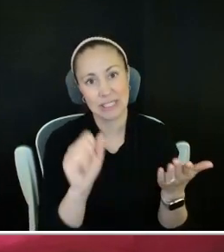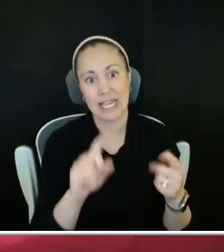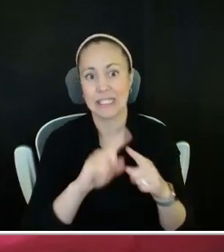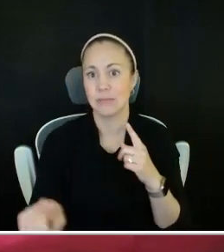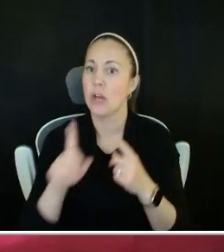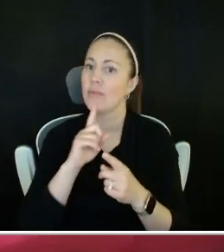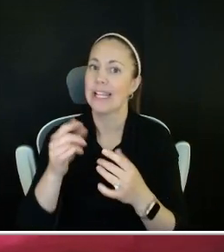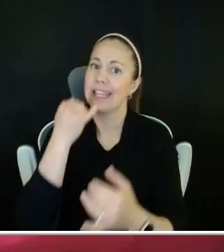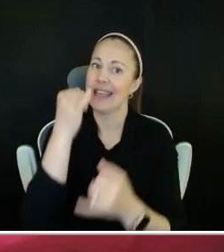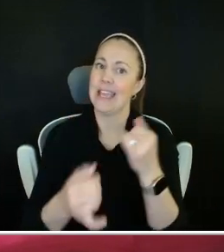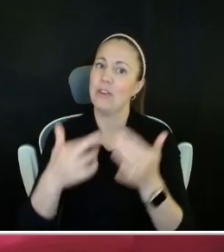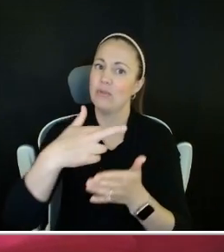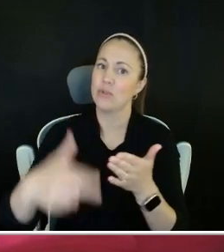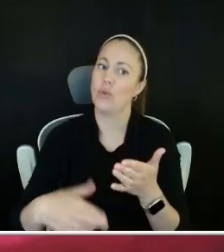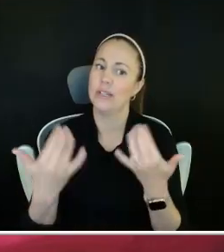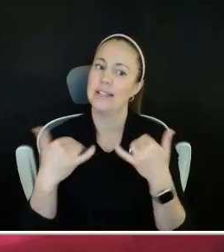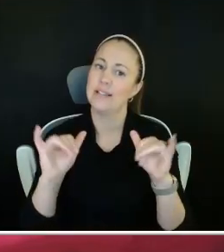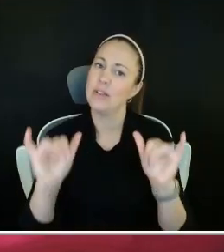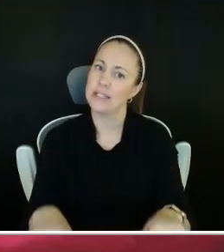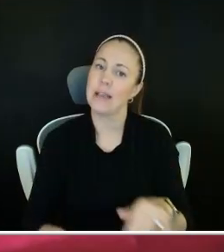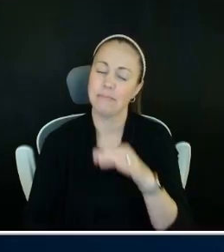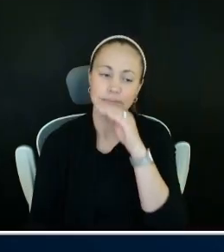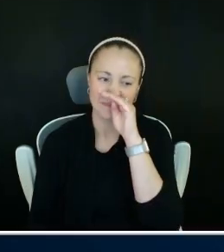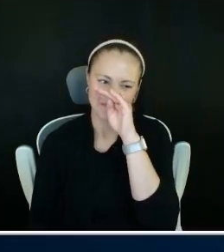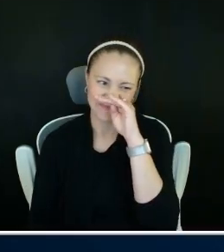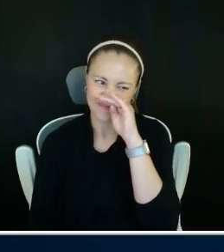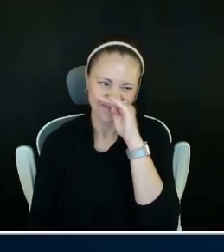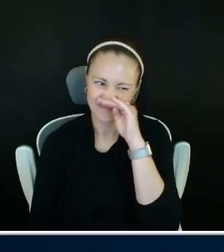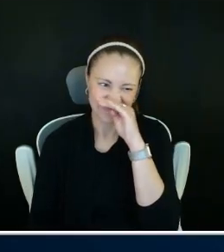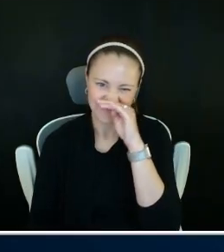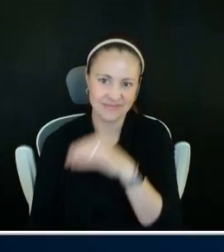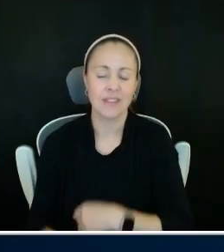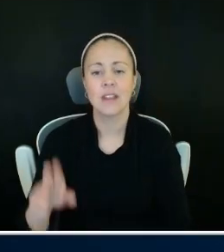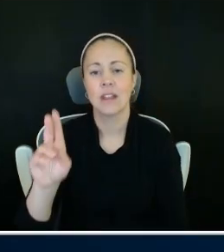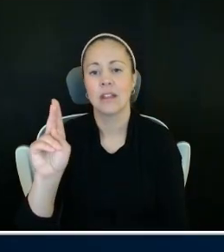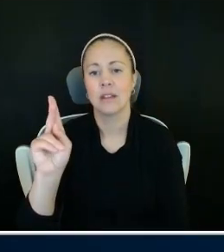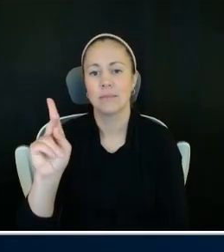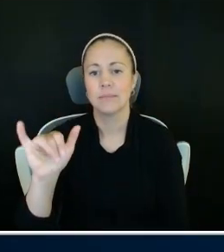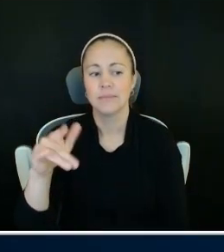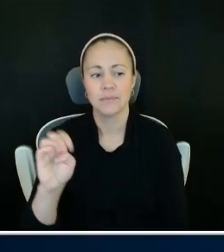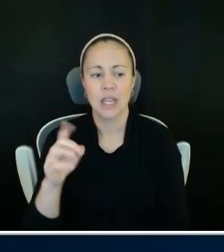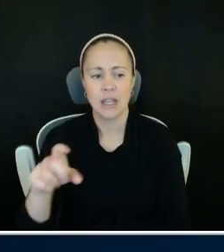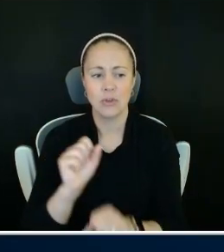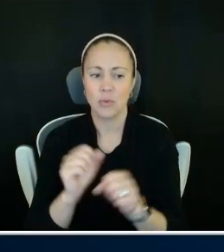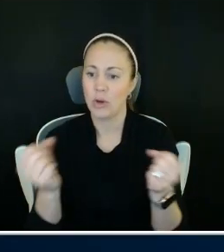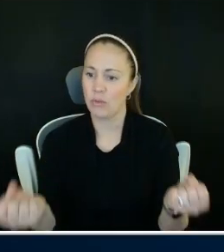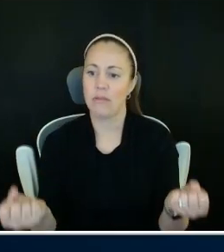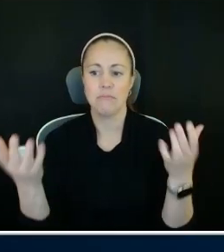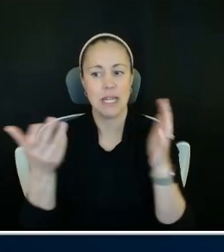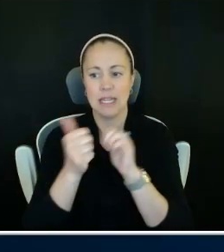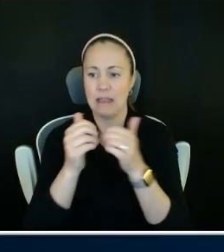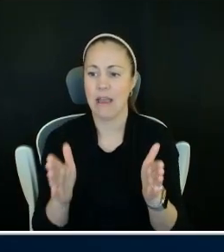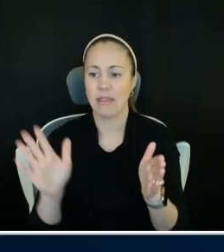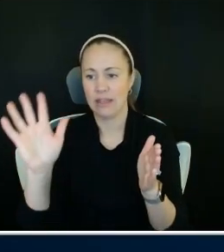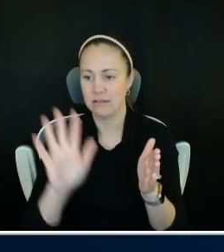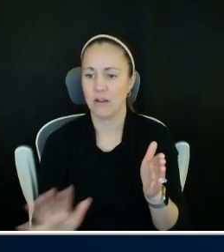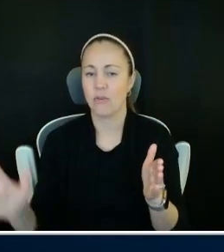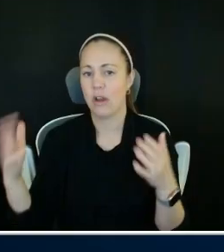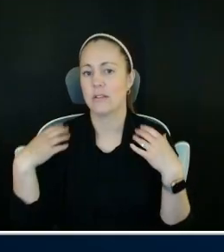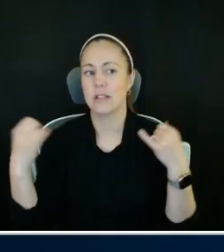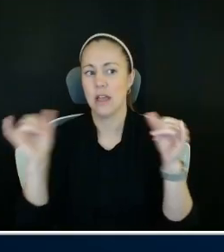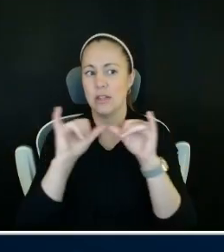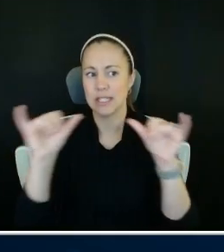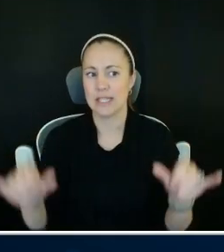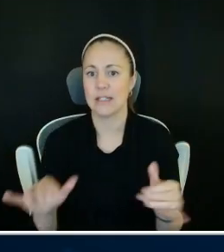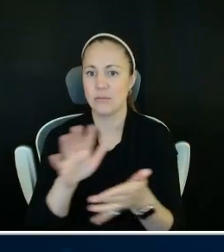same. Everyone needs to prepare. Kyle, you work with so many athletes from across the health system's partner schools, including DeSoto,